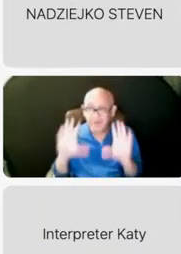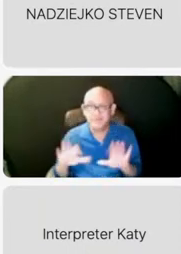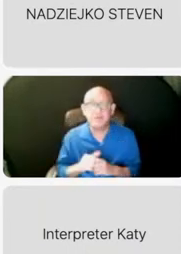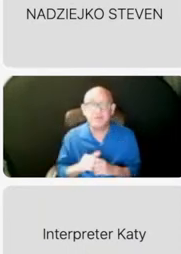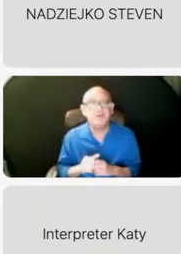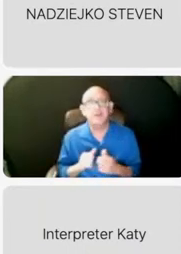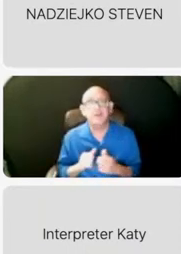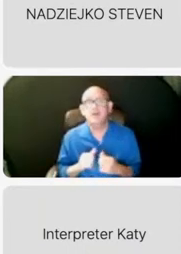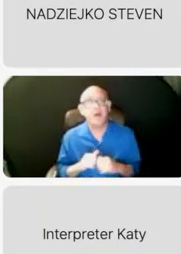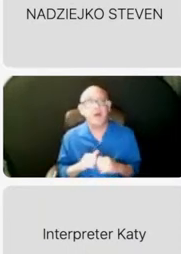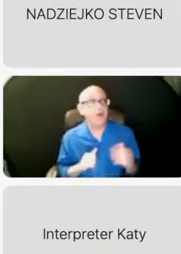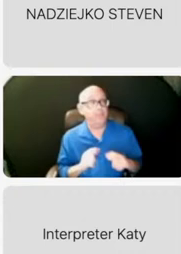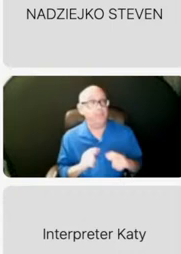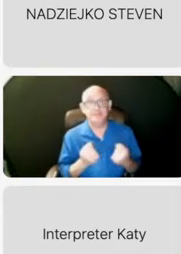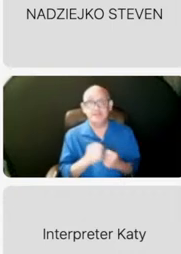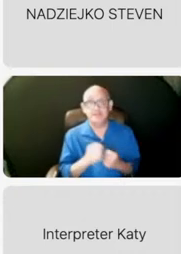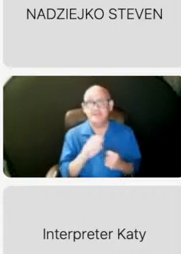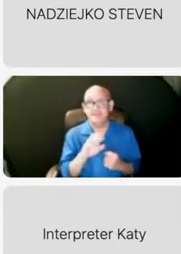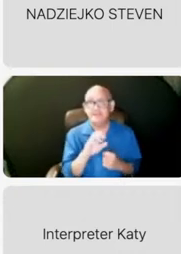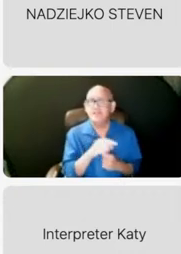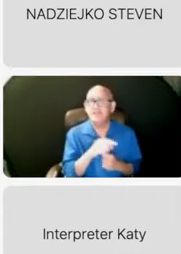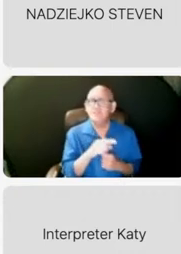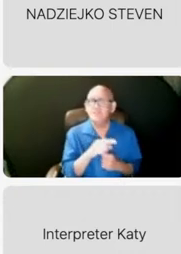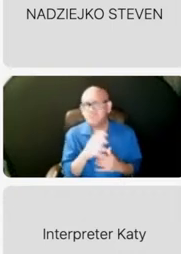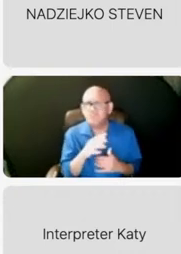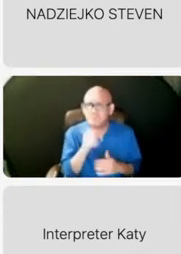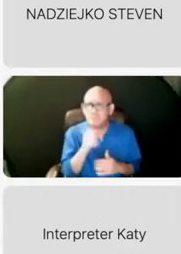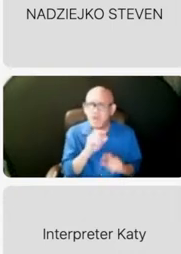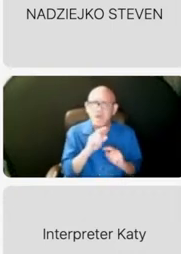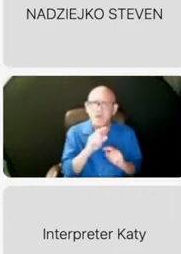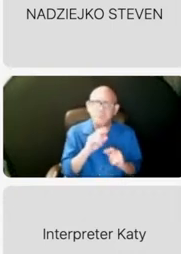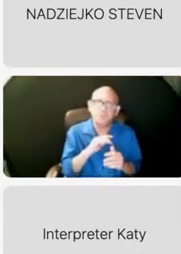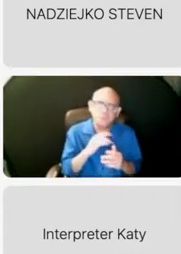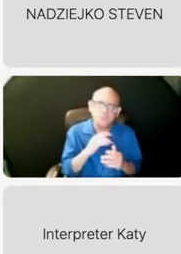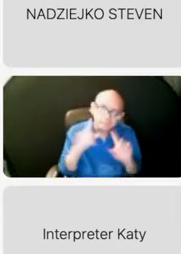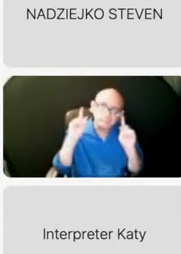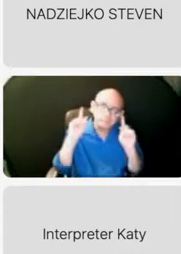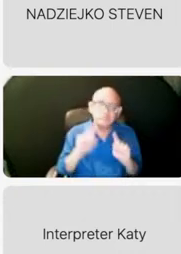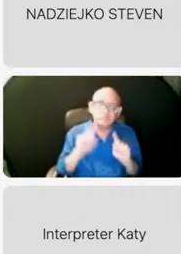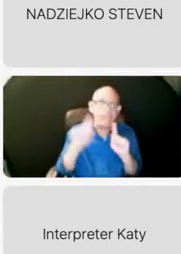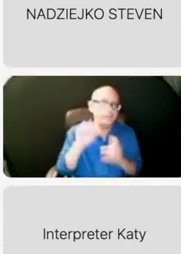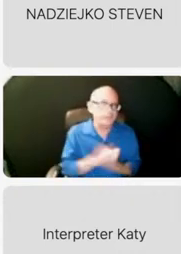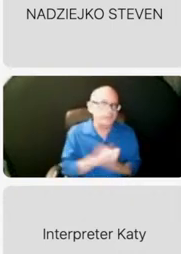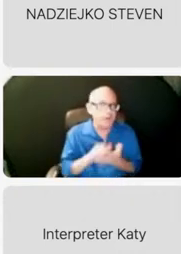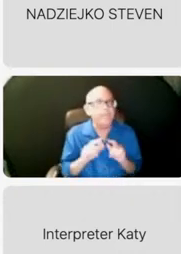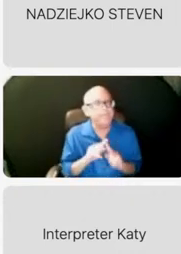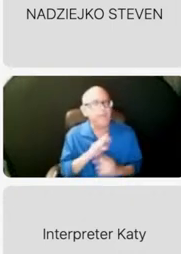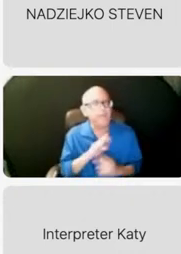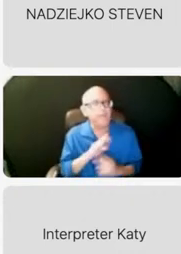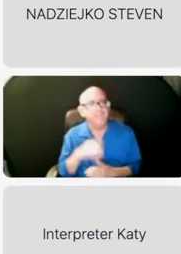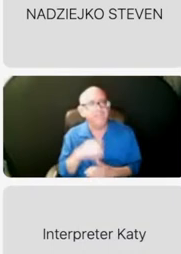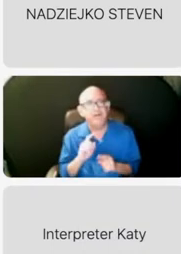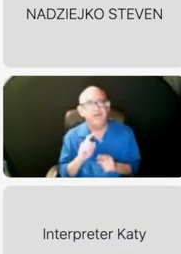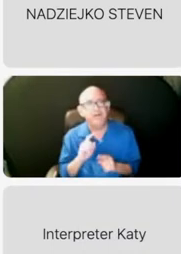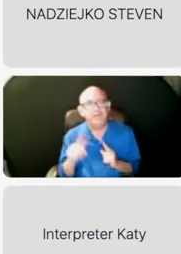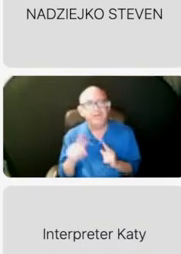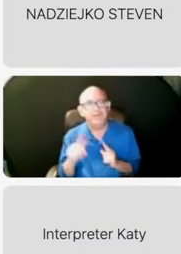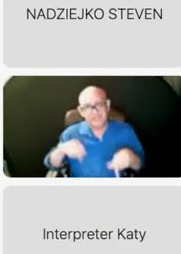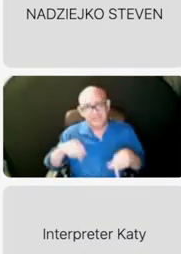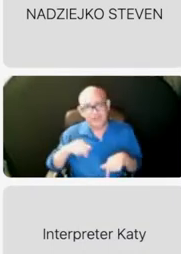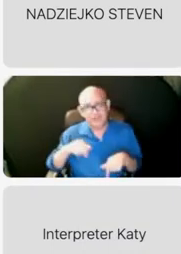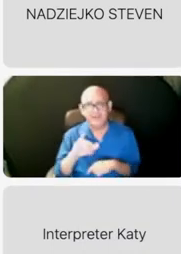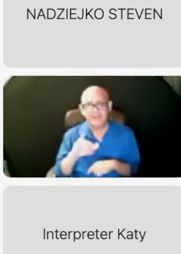ecompact didn't make it to new york but i know that they participated in an inland empire competition